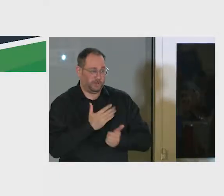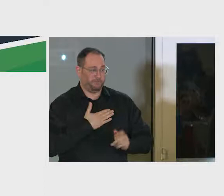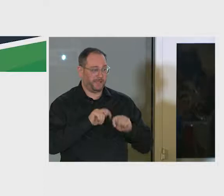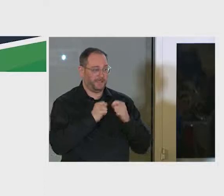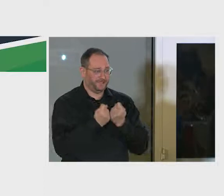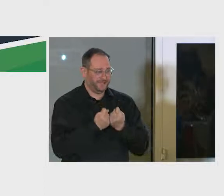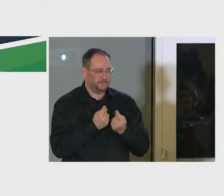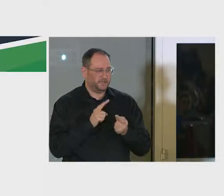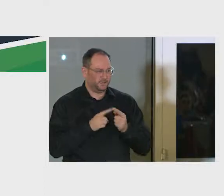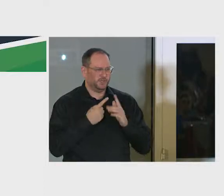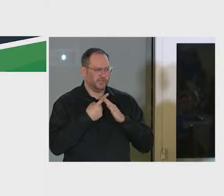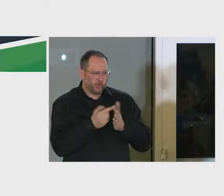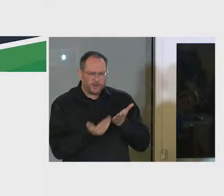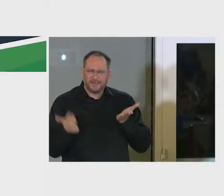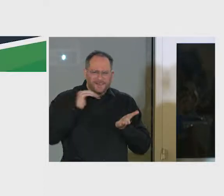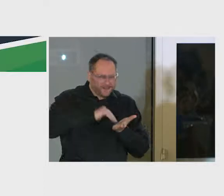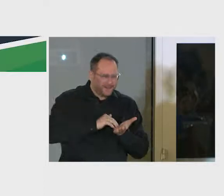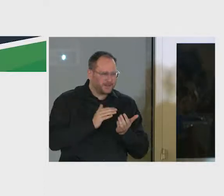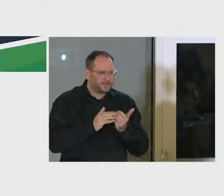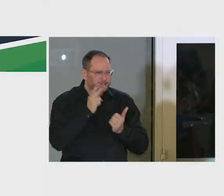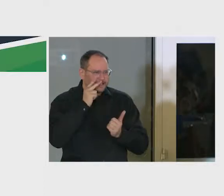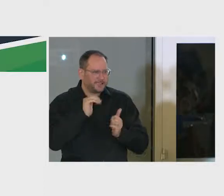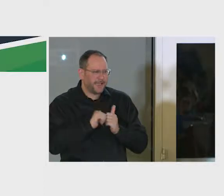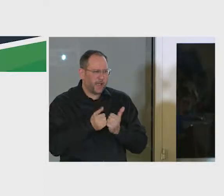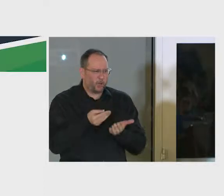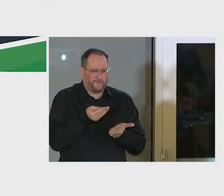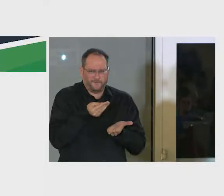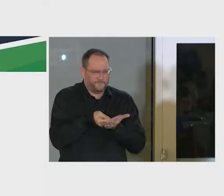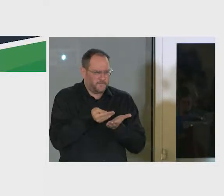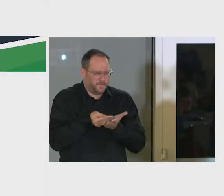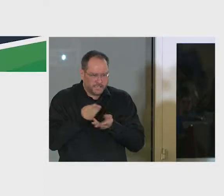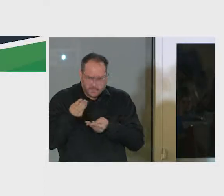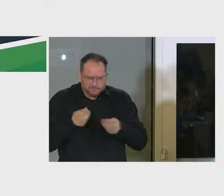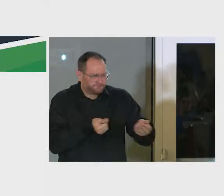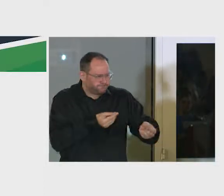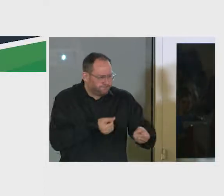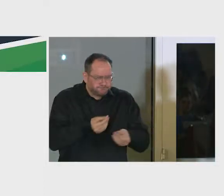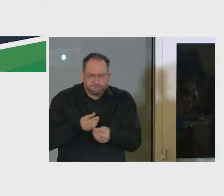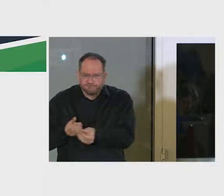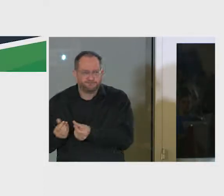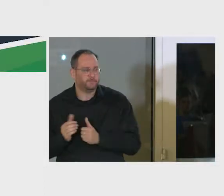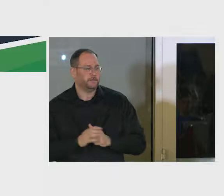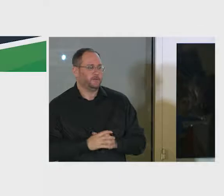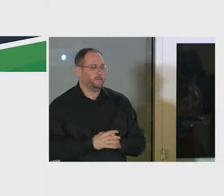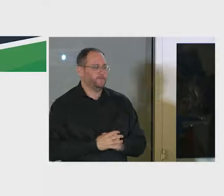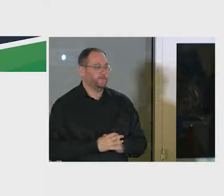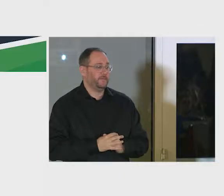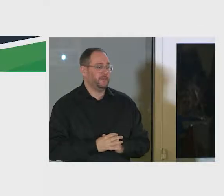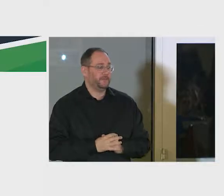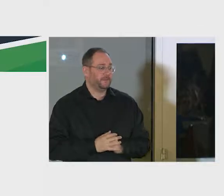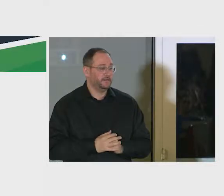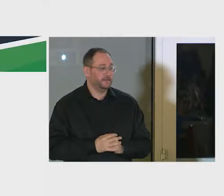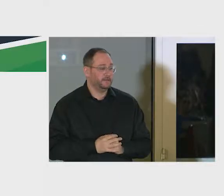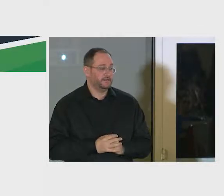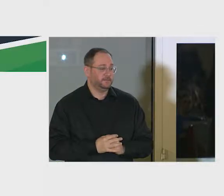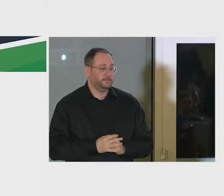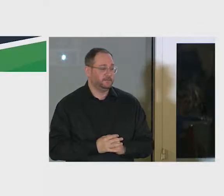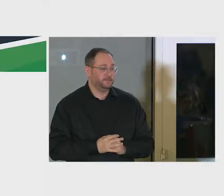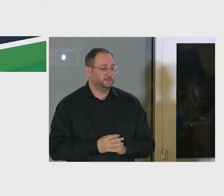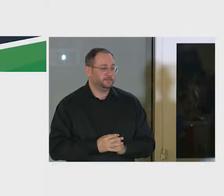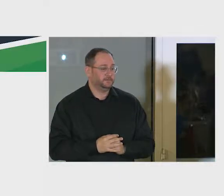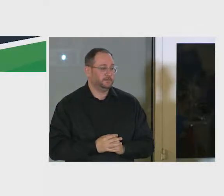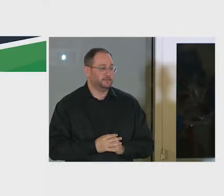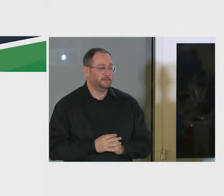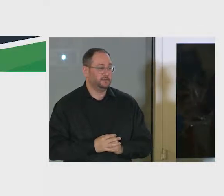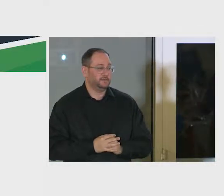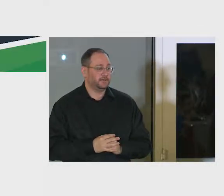how are the funds being spent. Are we standing up the new programs and services we promised you? Are they delivering on the results that we intended? And